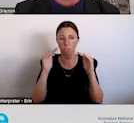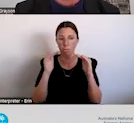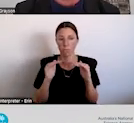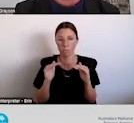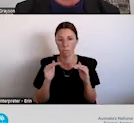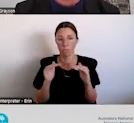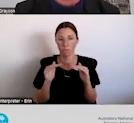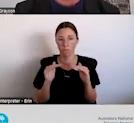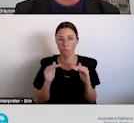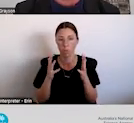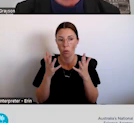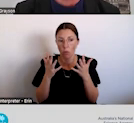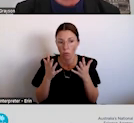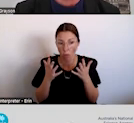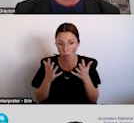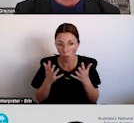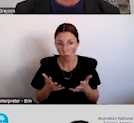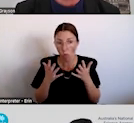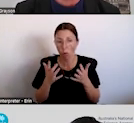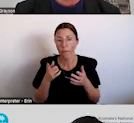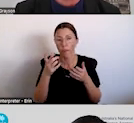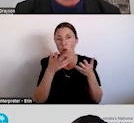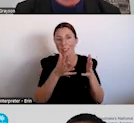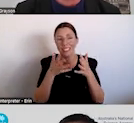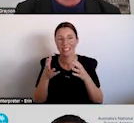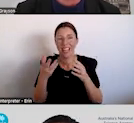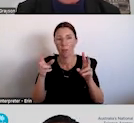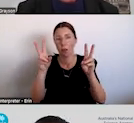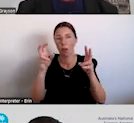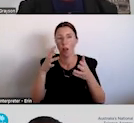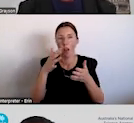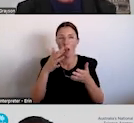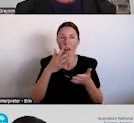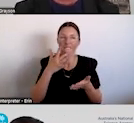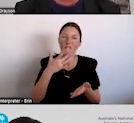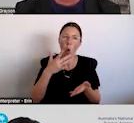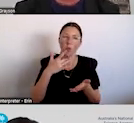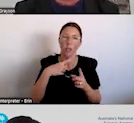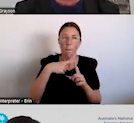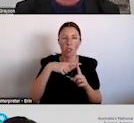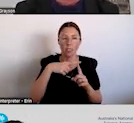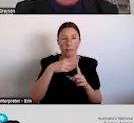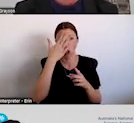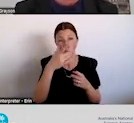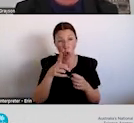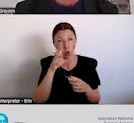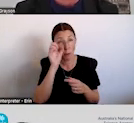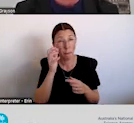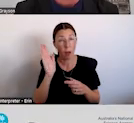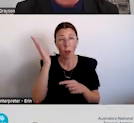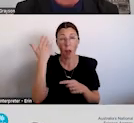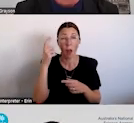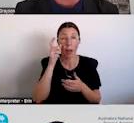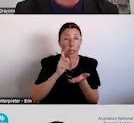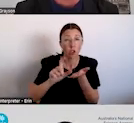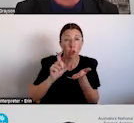And a lot of times also a lot of these techniques has a false positive. I don't remember whether people remember when Instagram automatically starting to